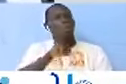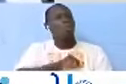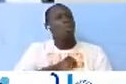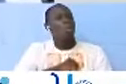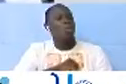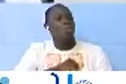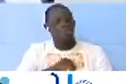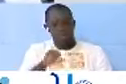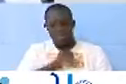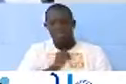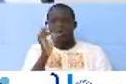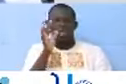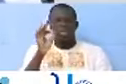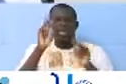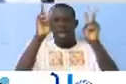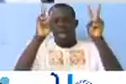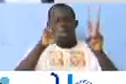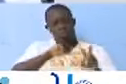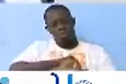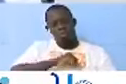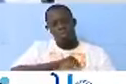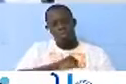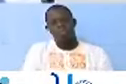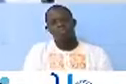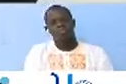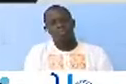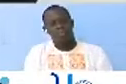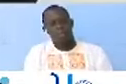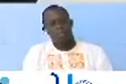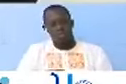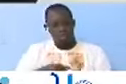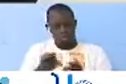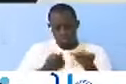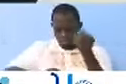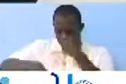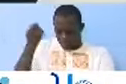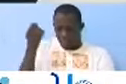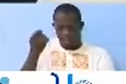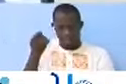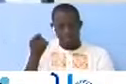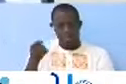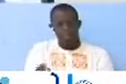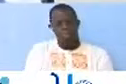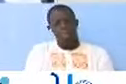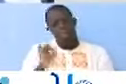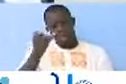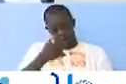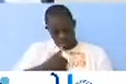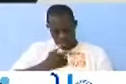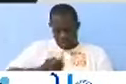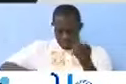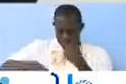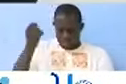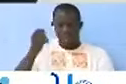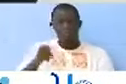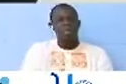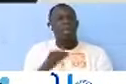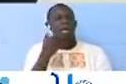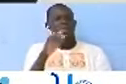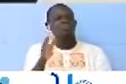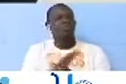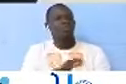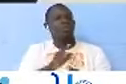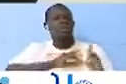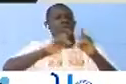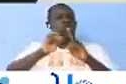Yaya Jammeh tam belongs, it belonged to Yaya Jammeh. So you sold it? Saya wafi. Ma wafi. I sold it. What was the arrangement after you